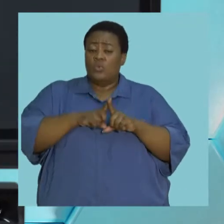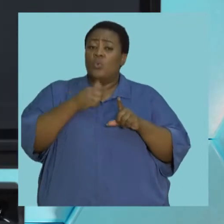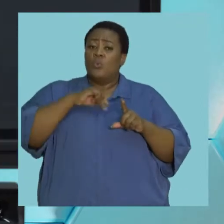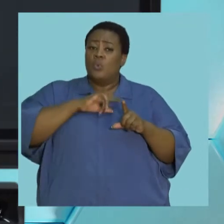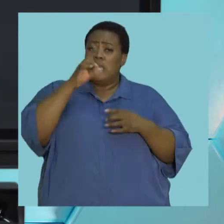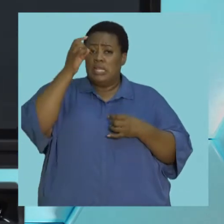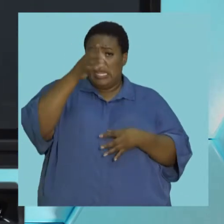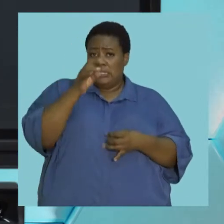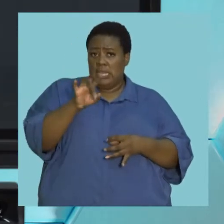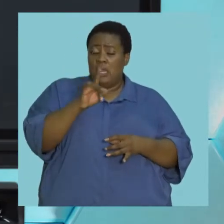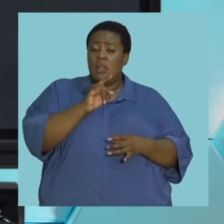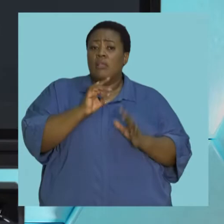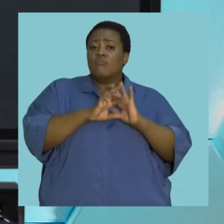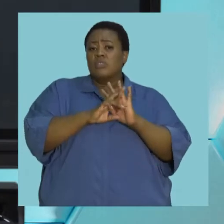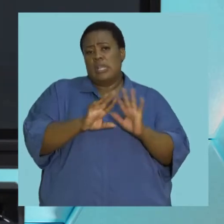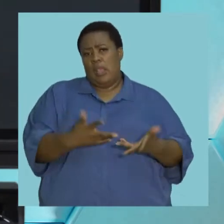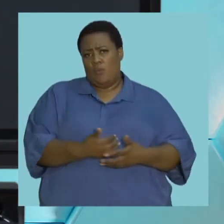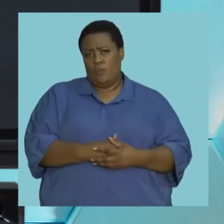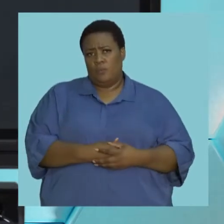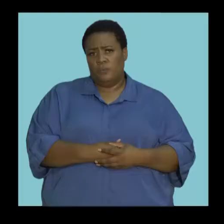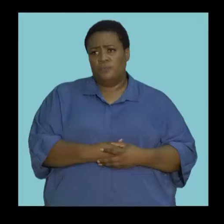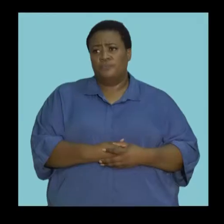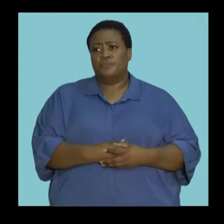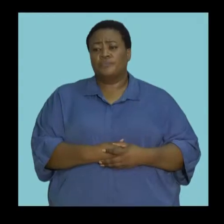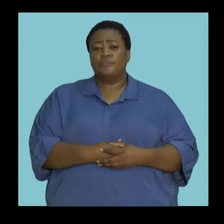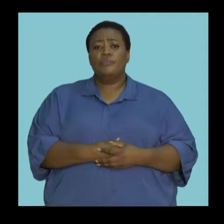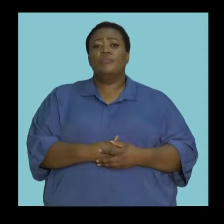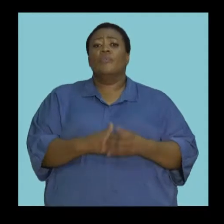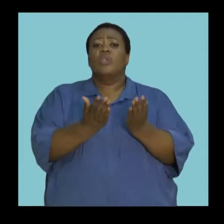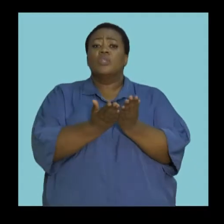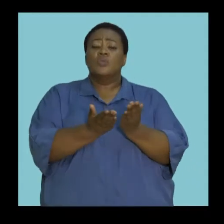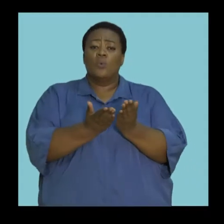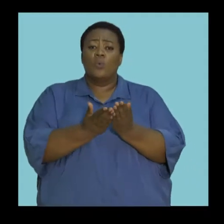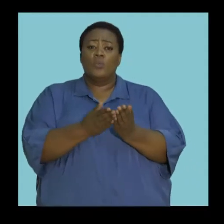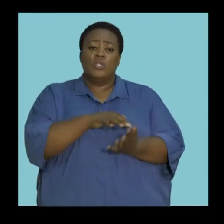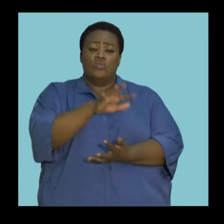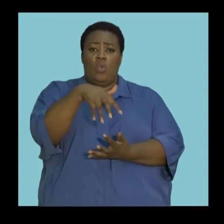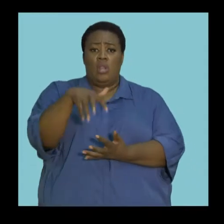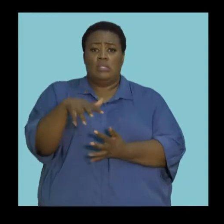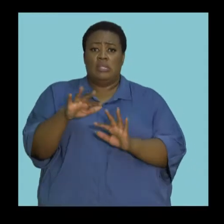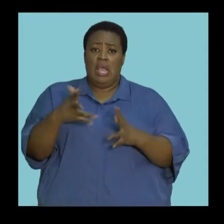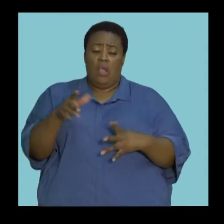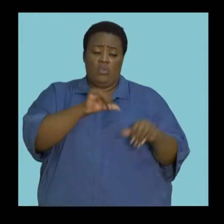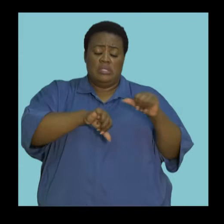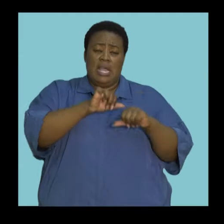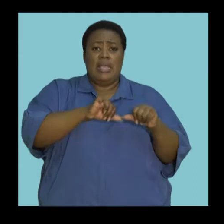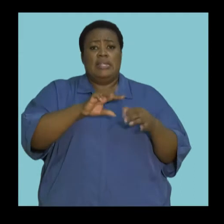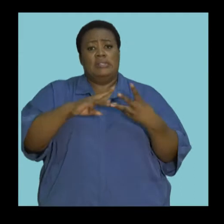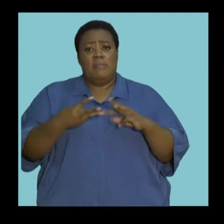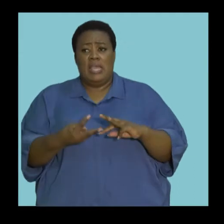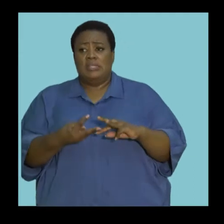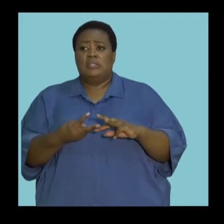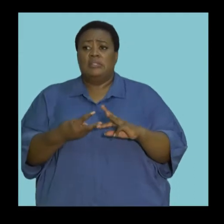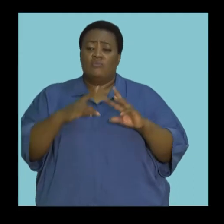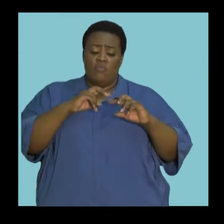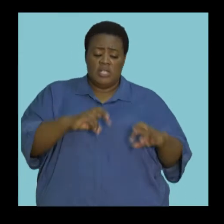and draw conclusions from that. So in schools, data is often collected, as I said, in science, in maths, through